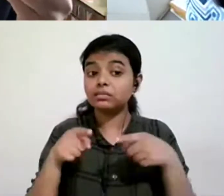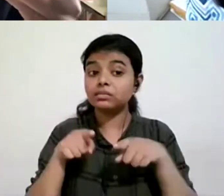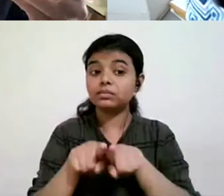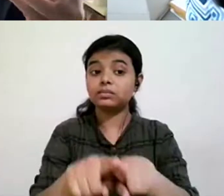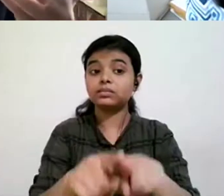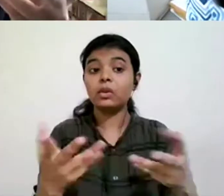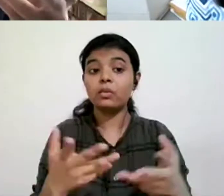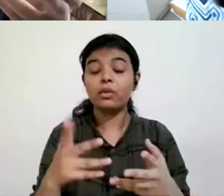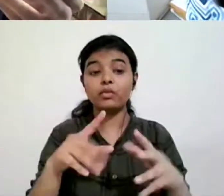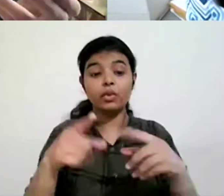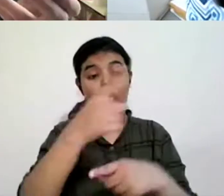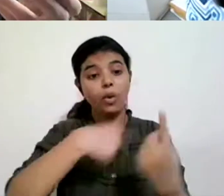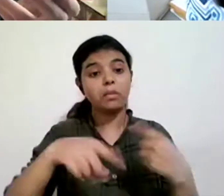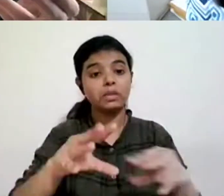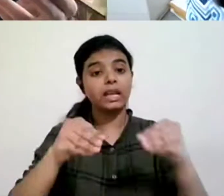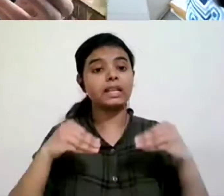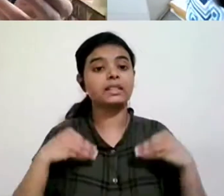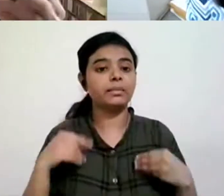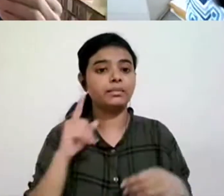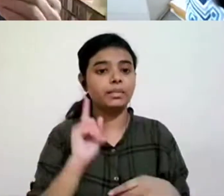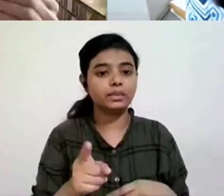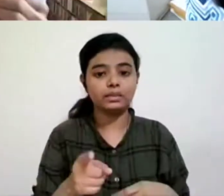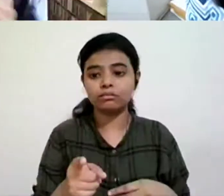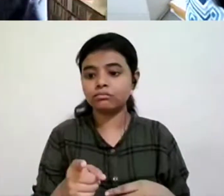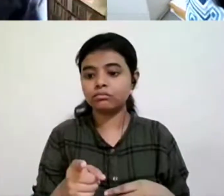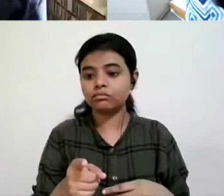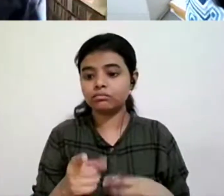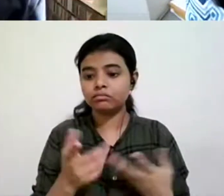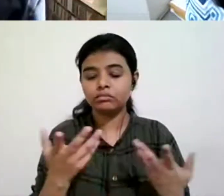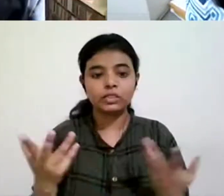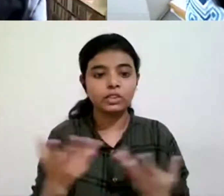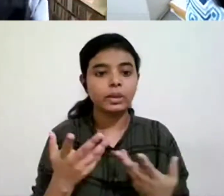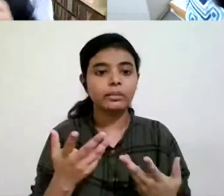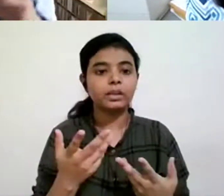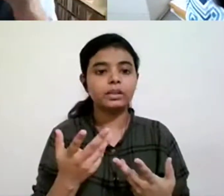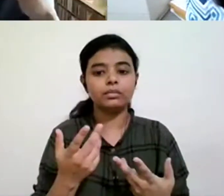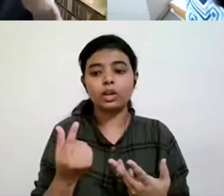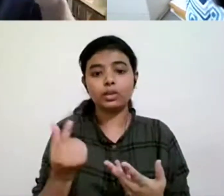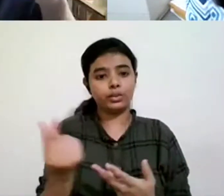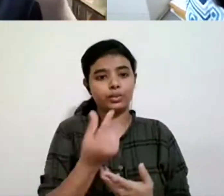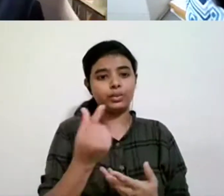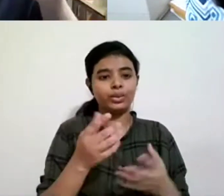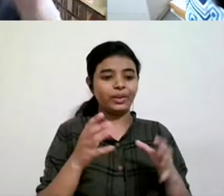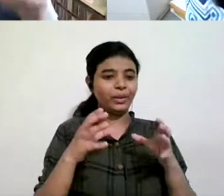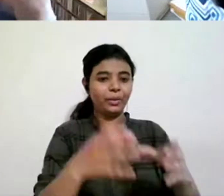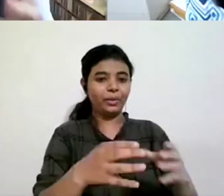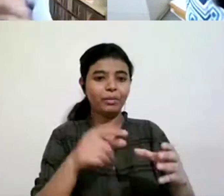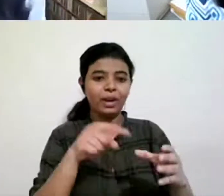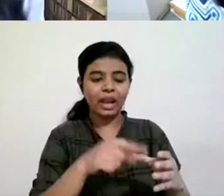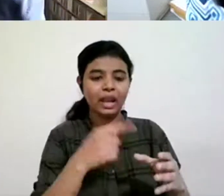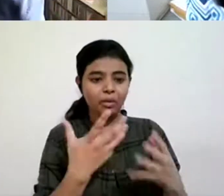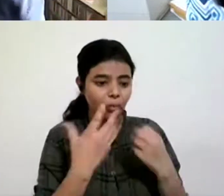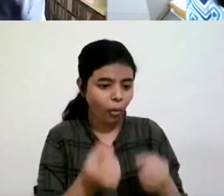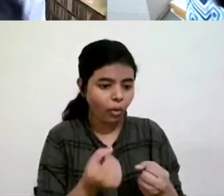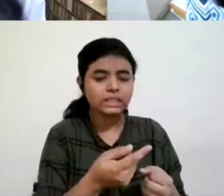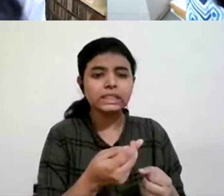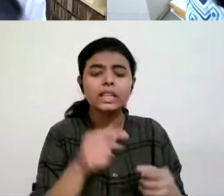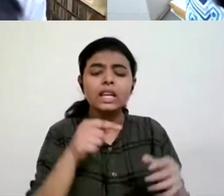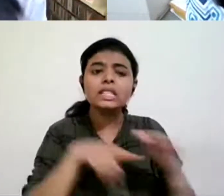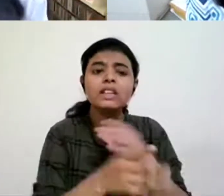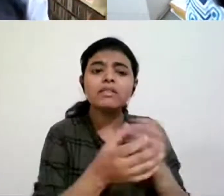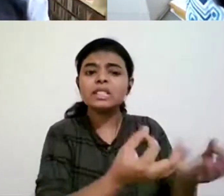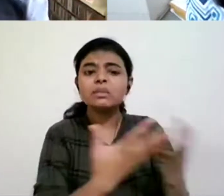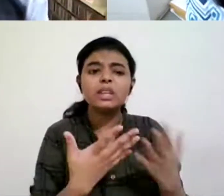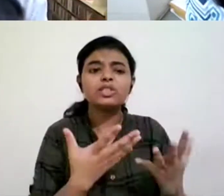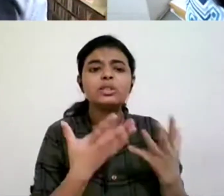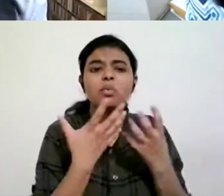that there will always be a certain kind of user groups which are having so special needs that the